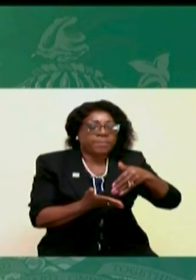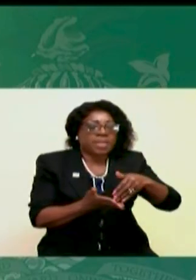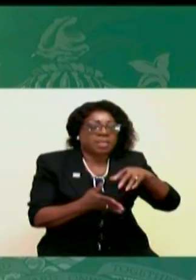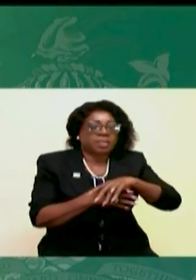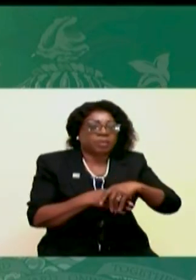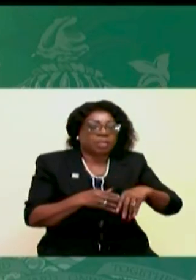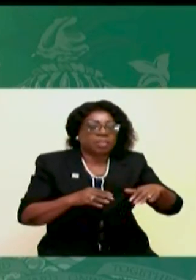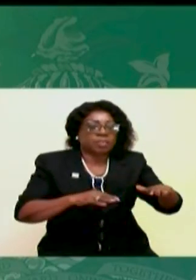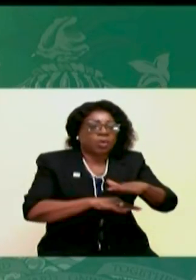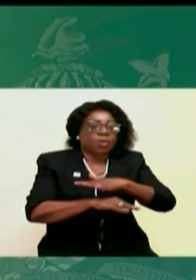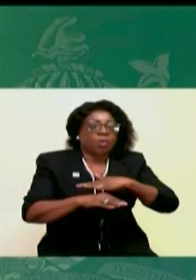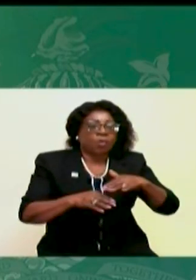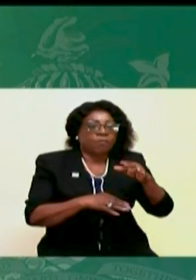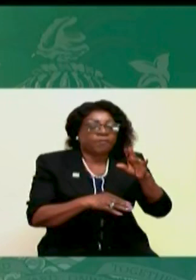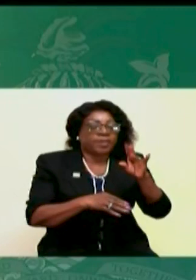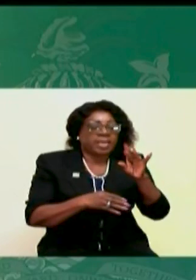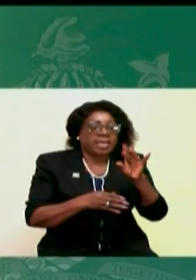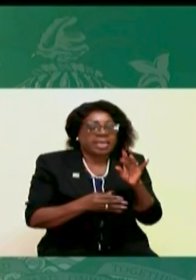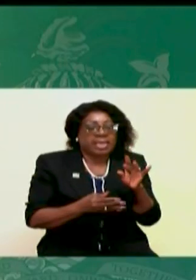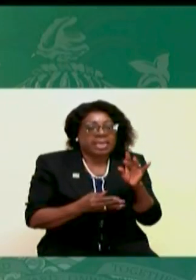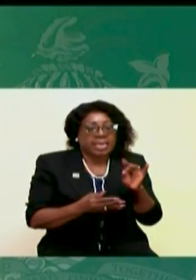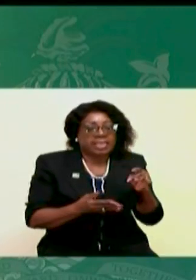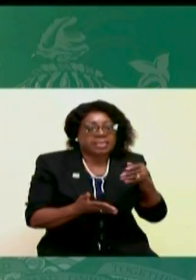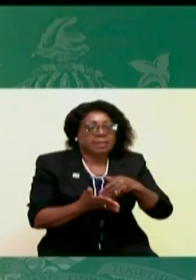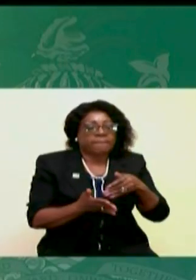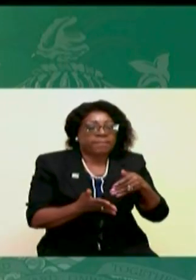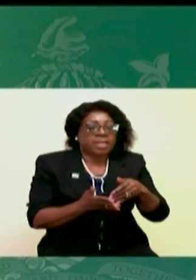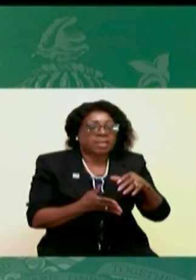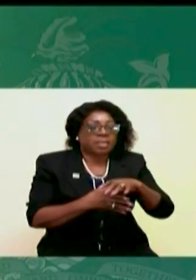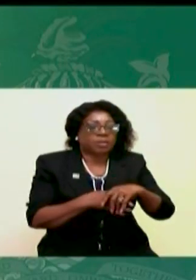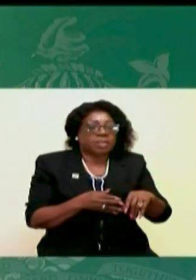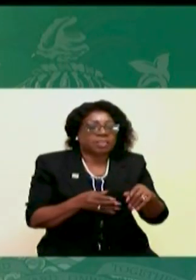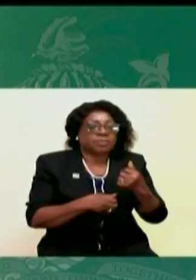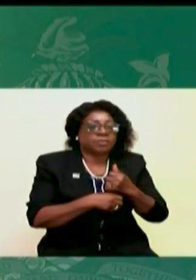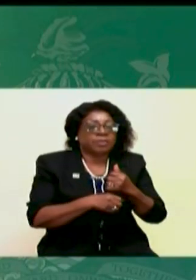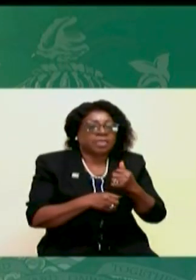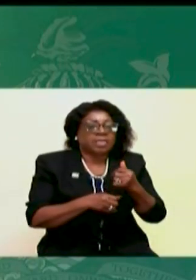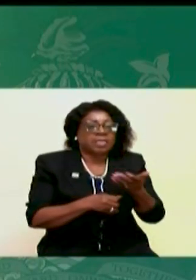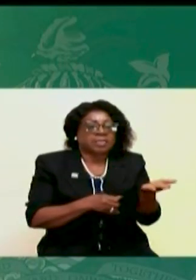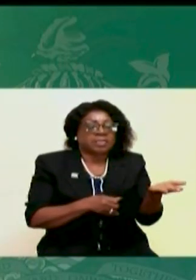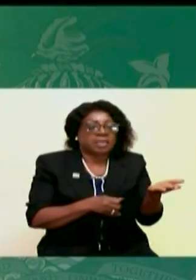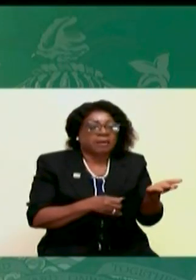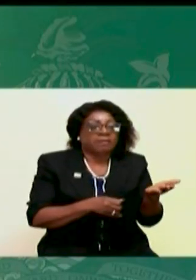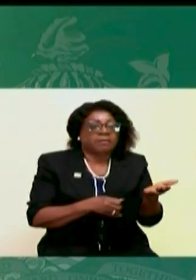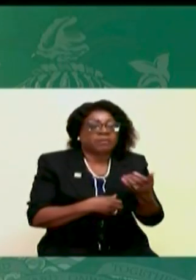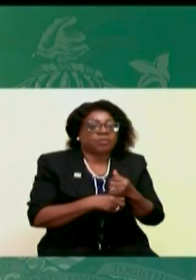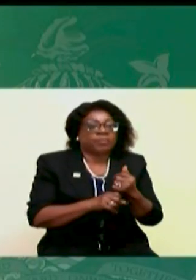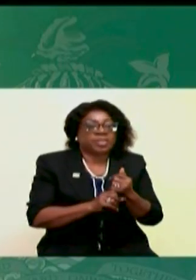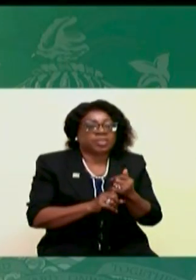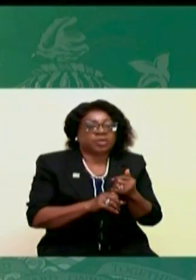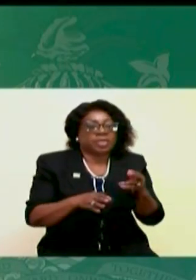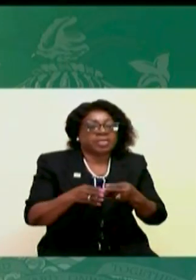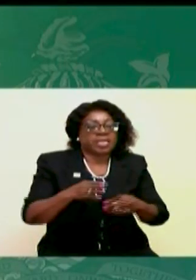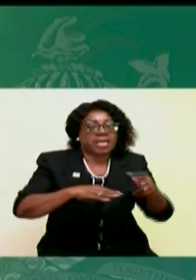over $8 million is available to ensure that the Institute turns into a world-class center of higher